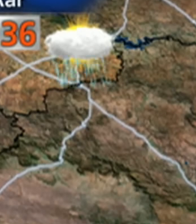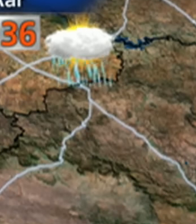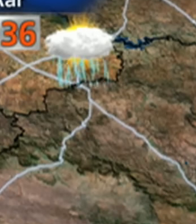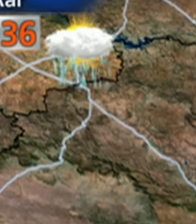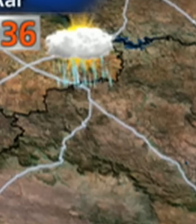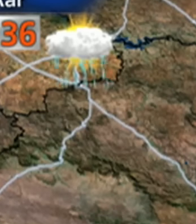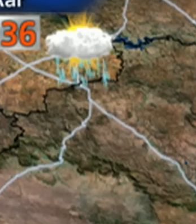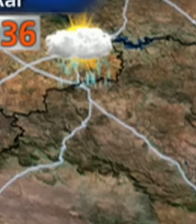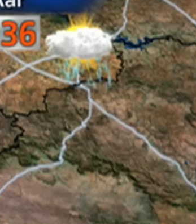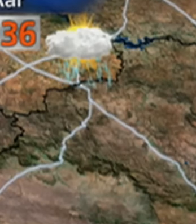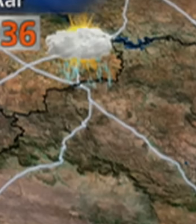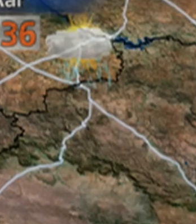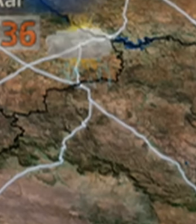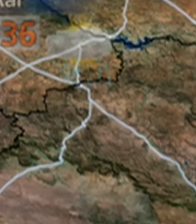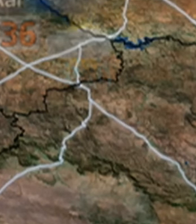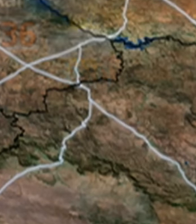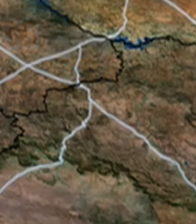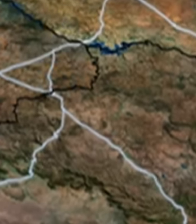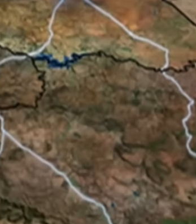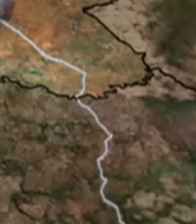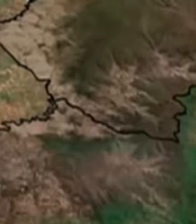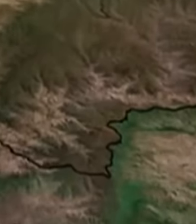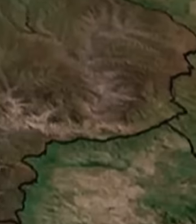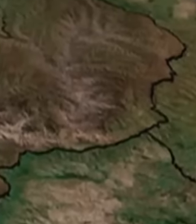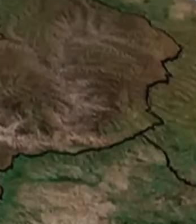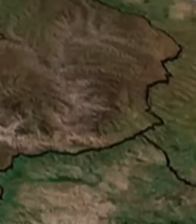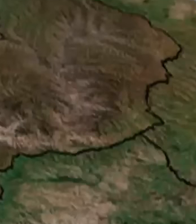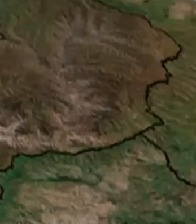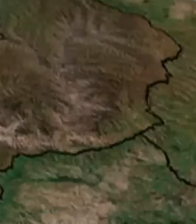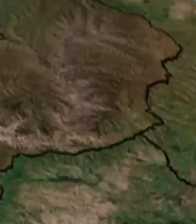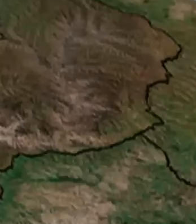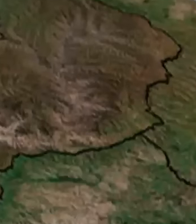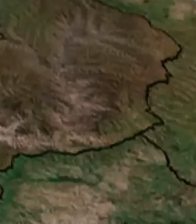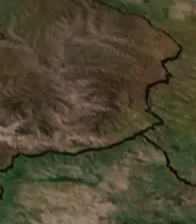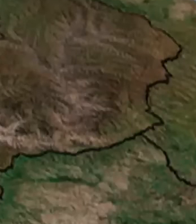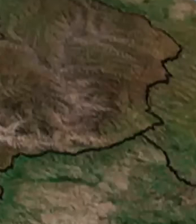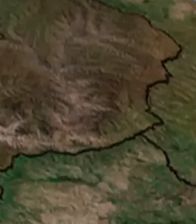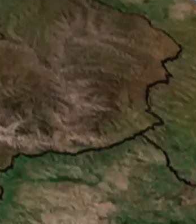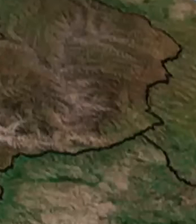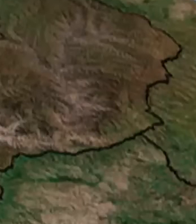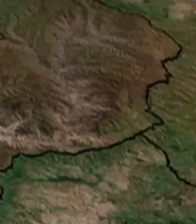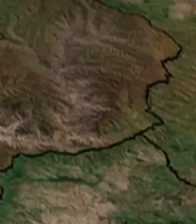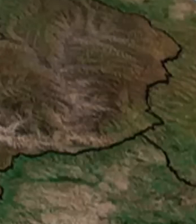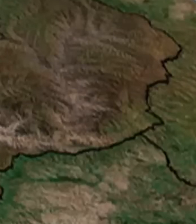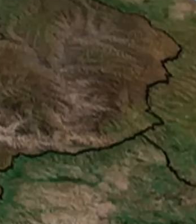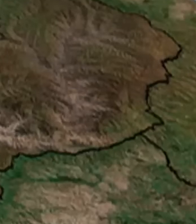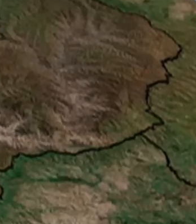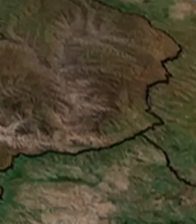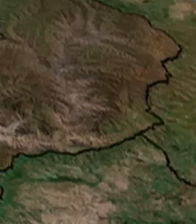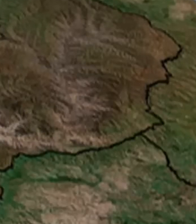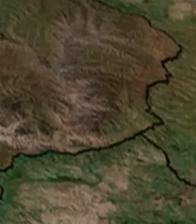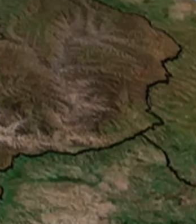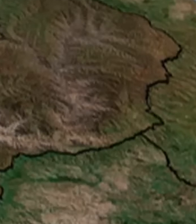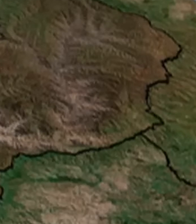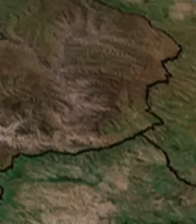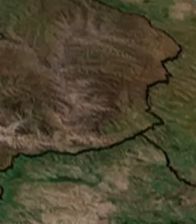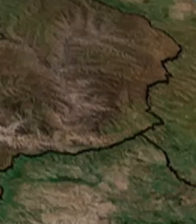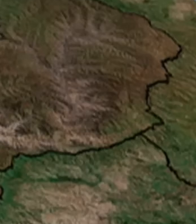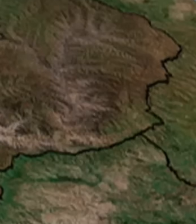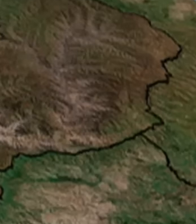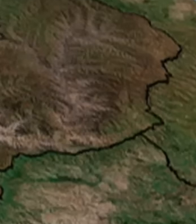di le 40 fa kurumane yona e tlabe ke mo go digrata di le 35 re le province ka Free State teng Frankfurt